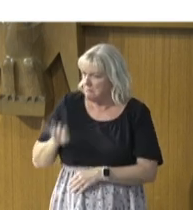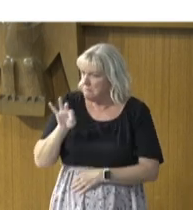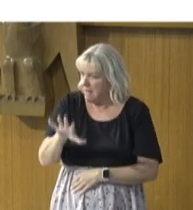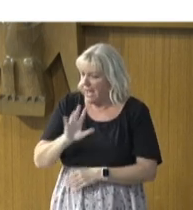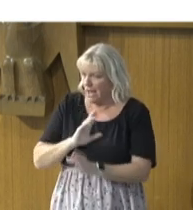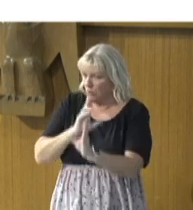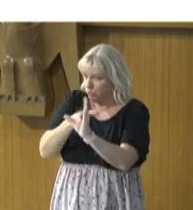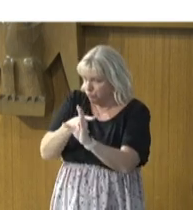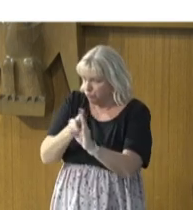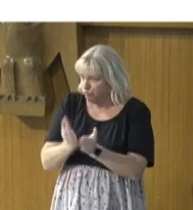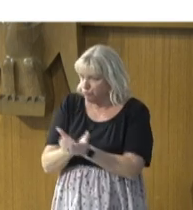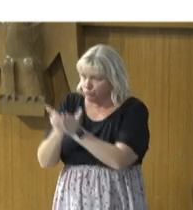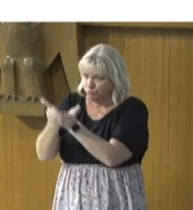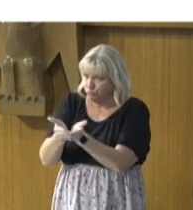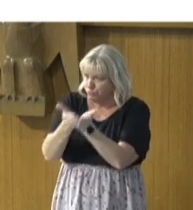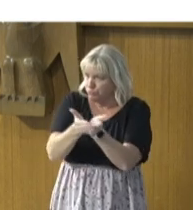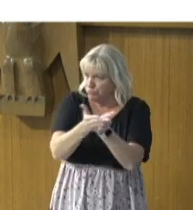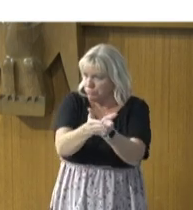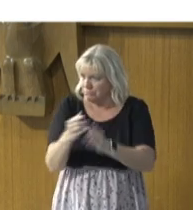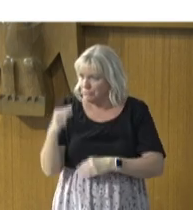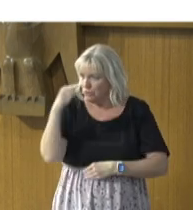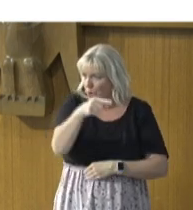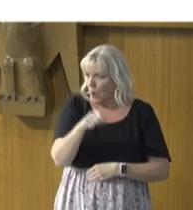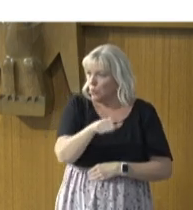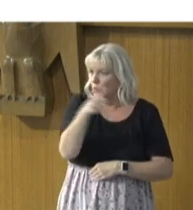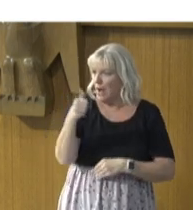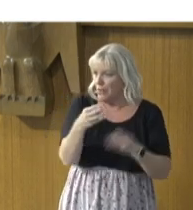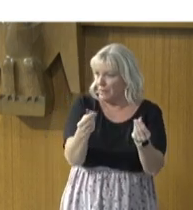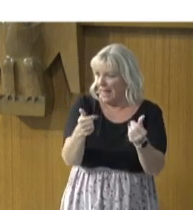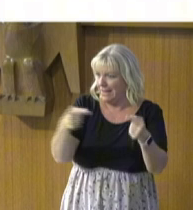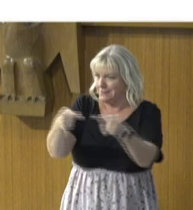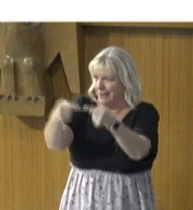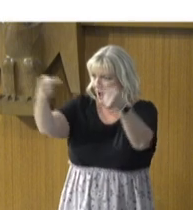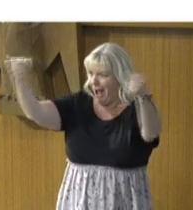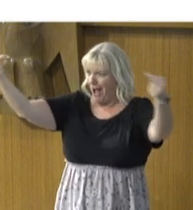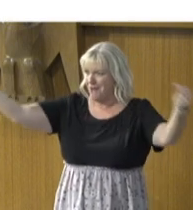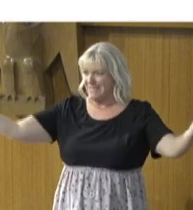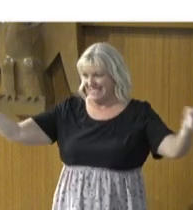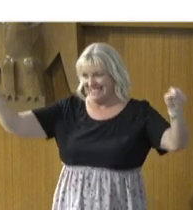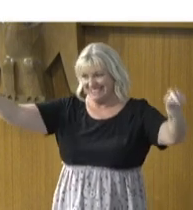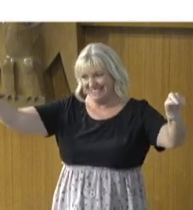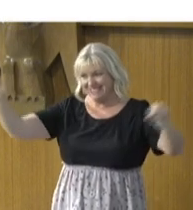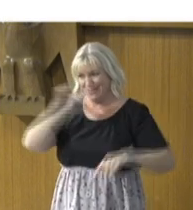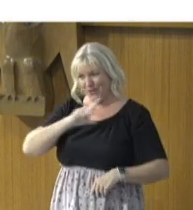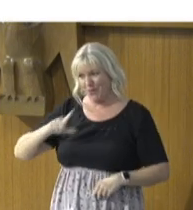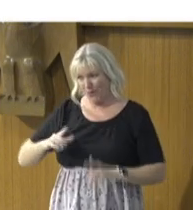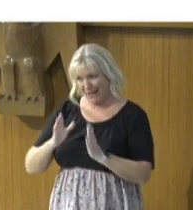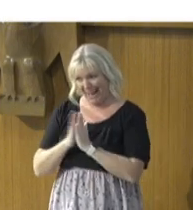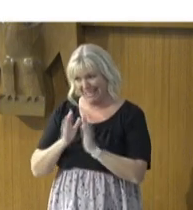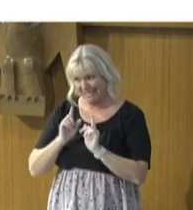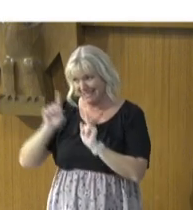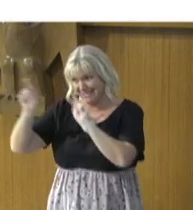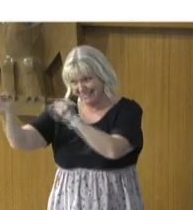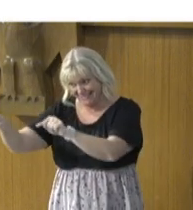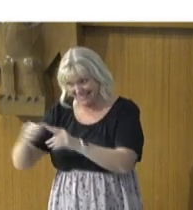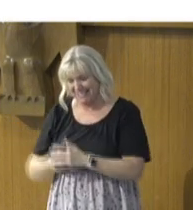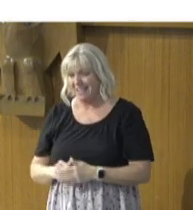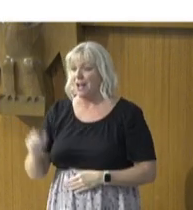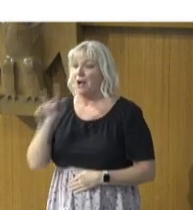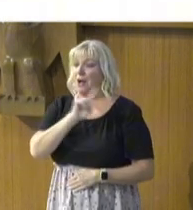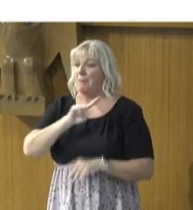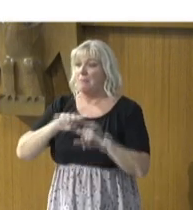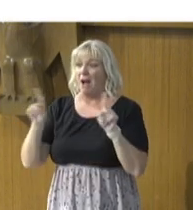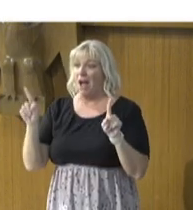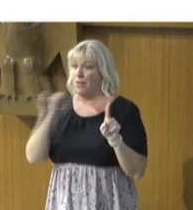and went on board to go with them to Tarshish, away from the presence of the Lord. But the Lord provided a large